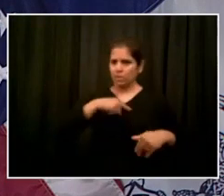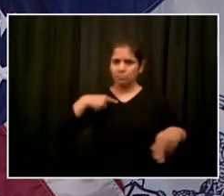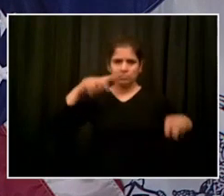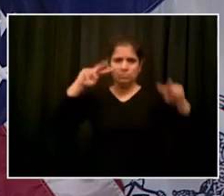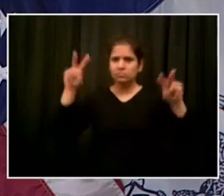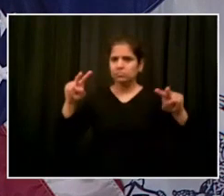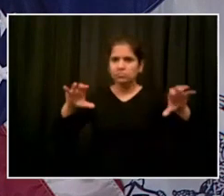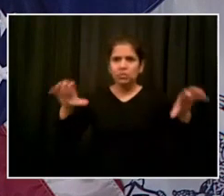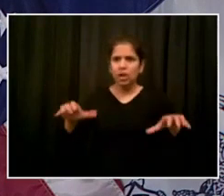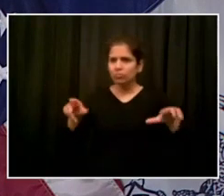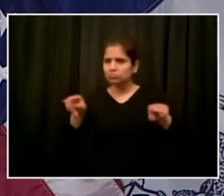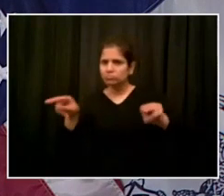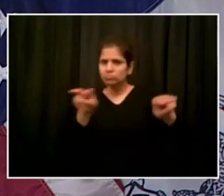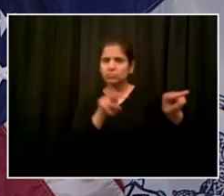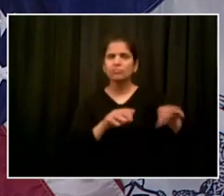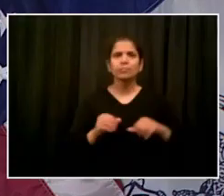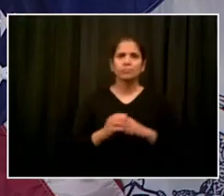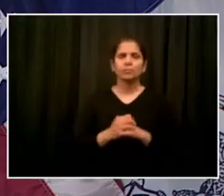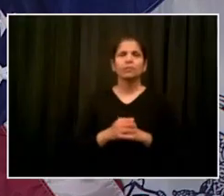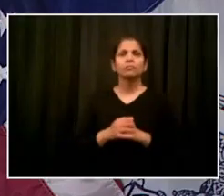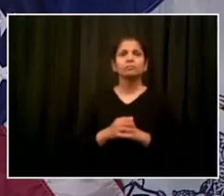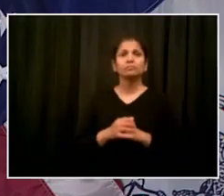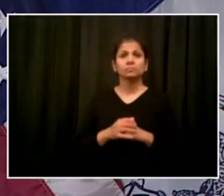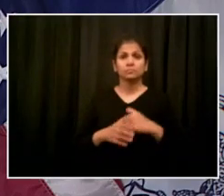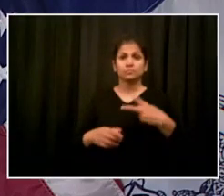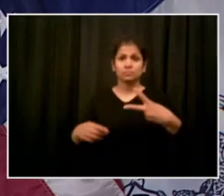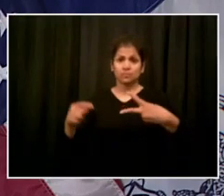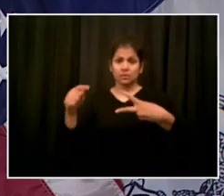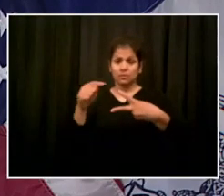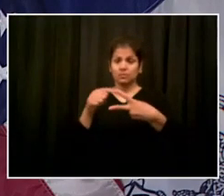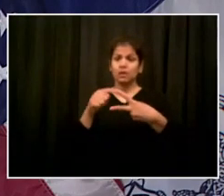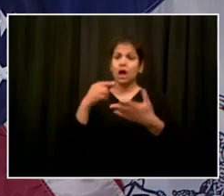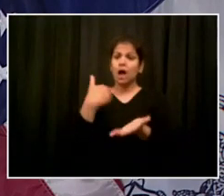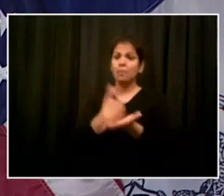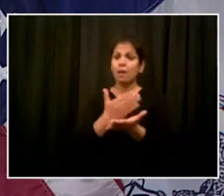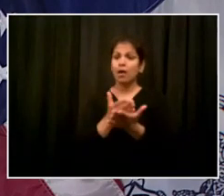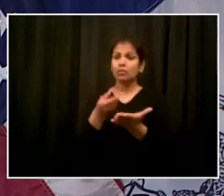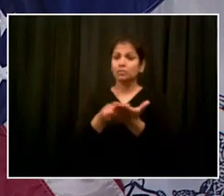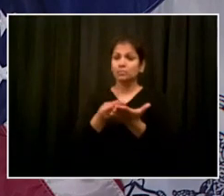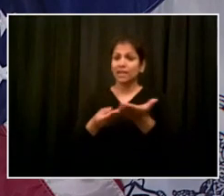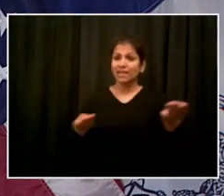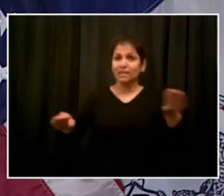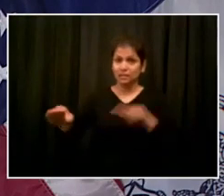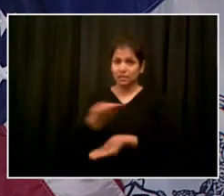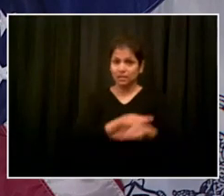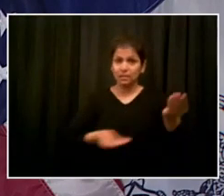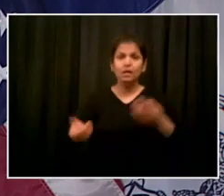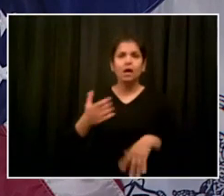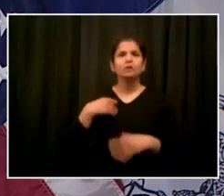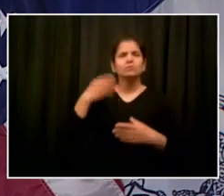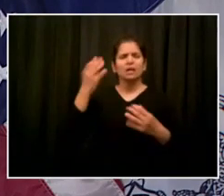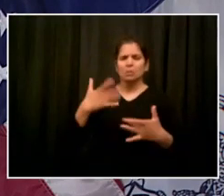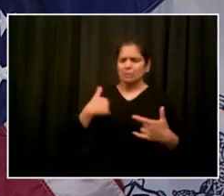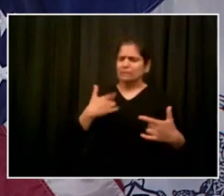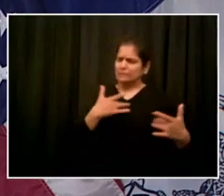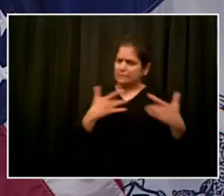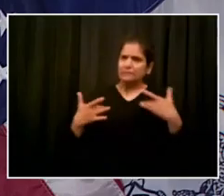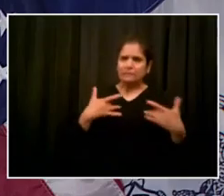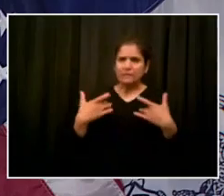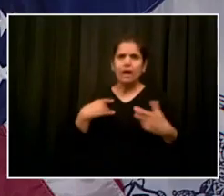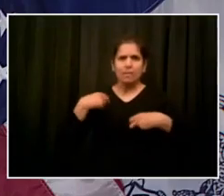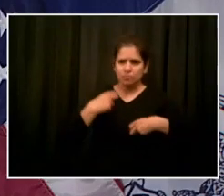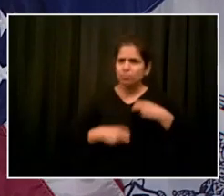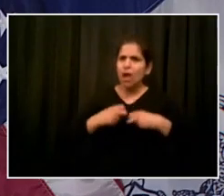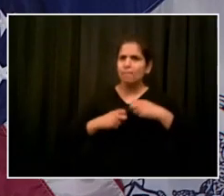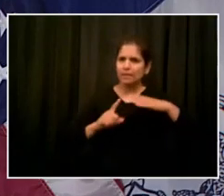we're really, really concerned about because we have to get that stimulus support from Washington. We need borrowing authority from Albany.